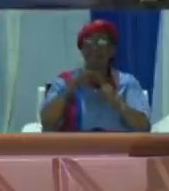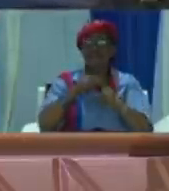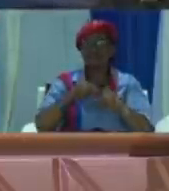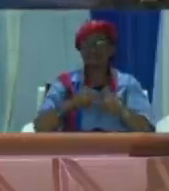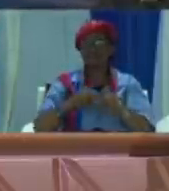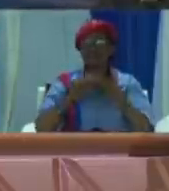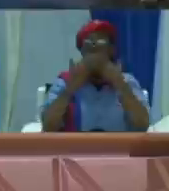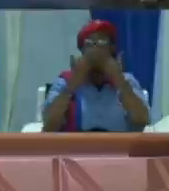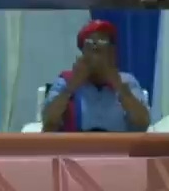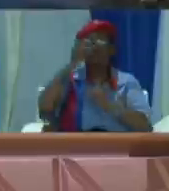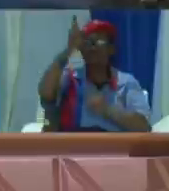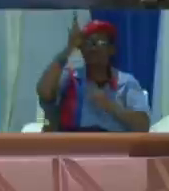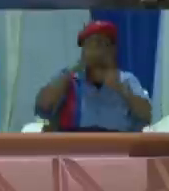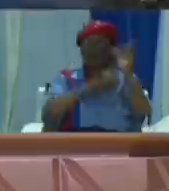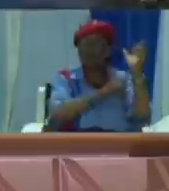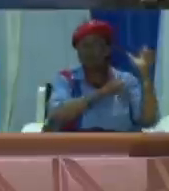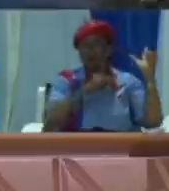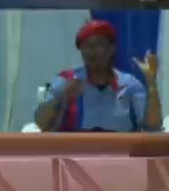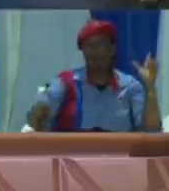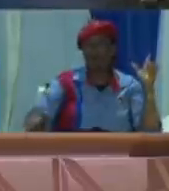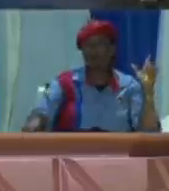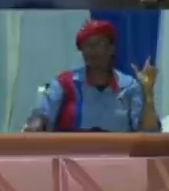Thank you, Lord.